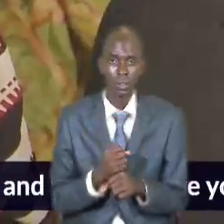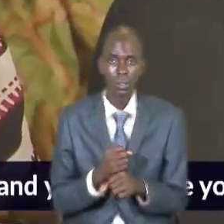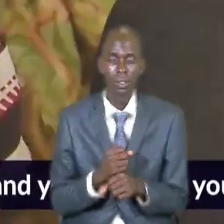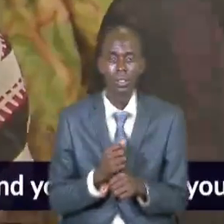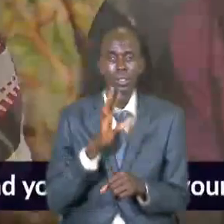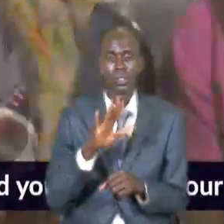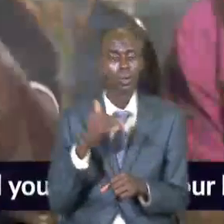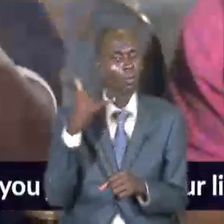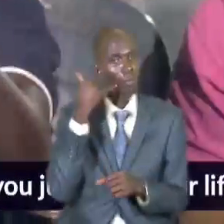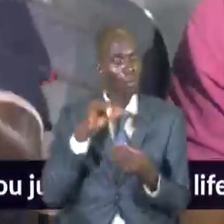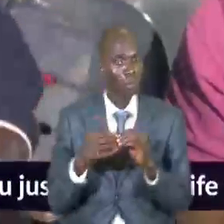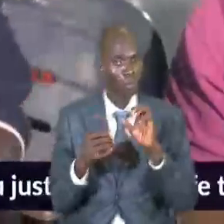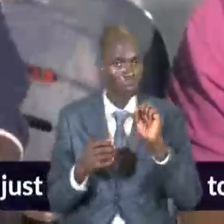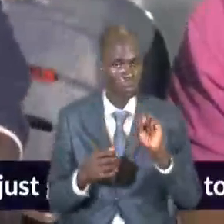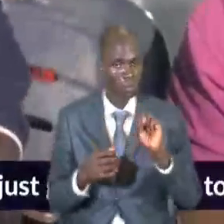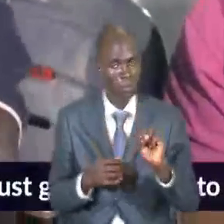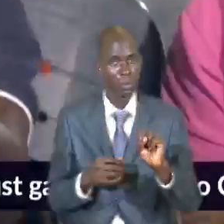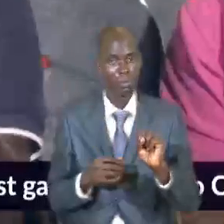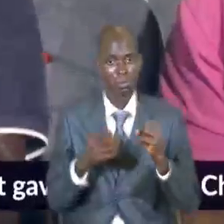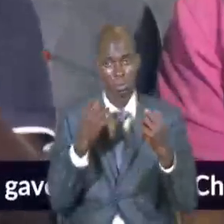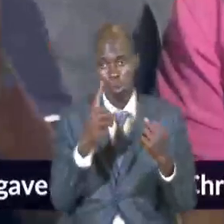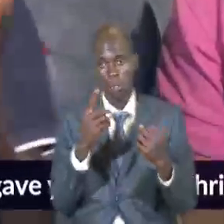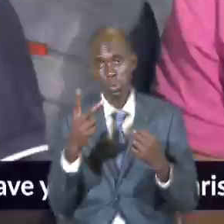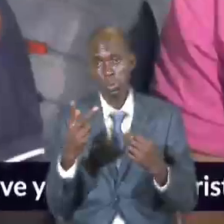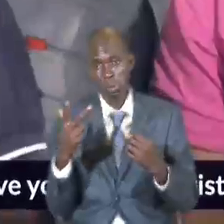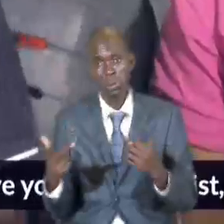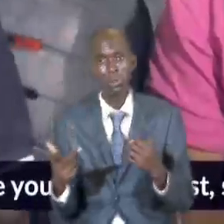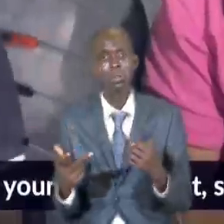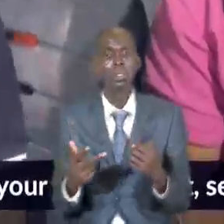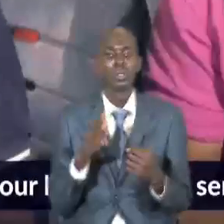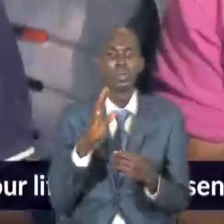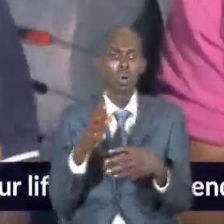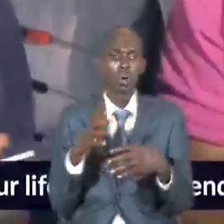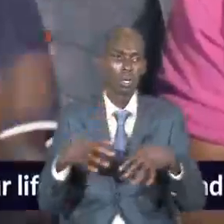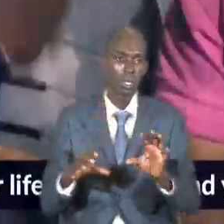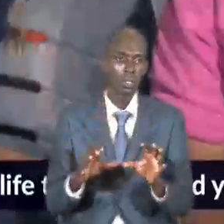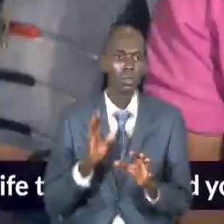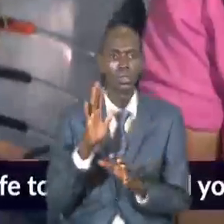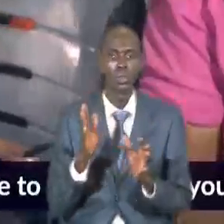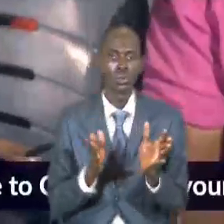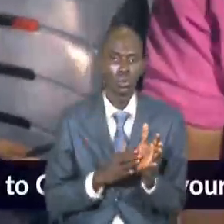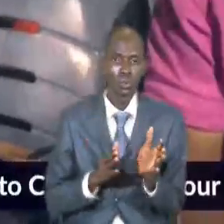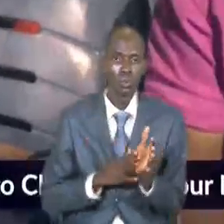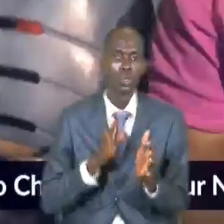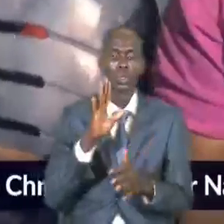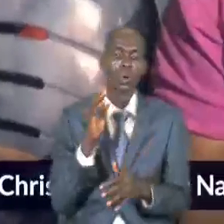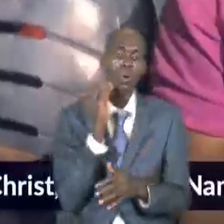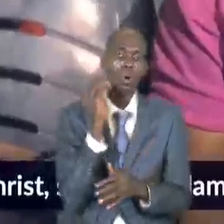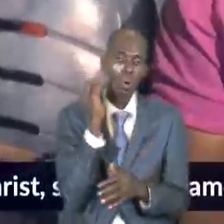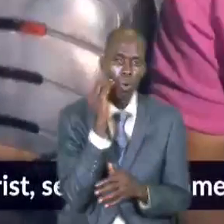digits, your class, your school, your home address, so that we can help you